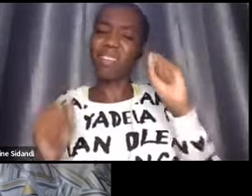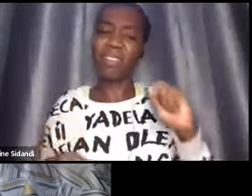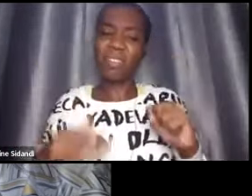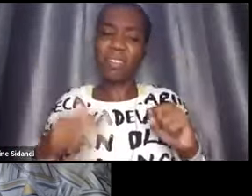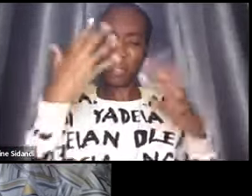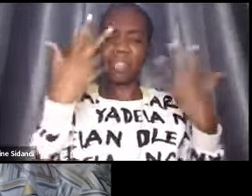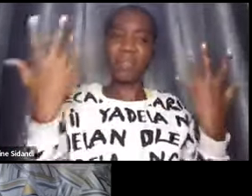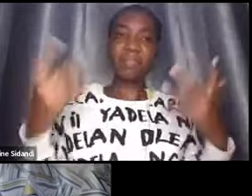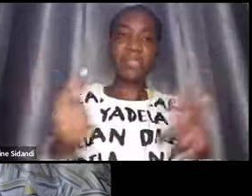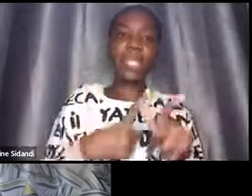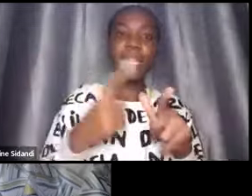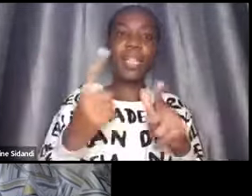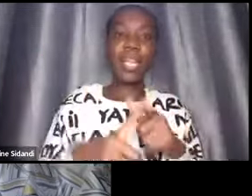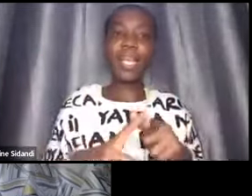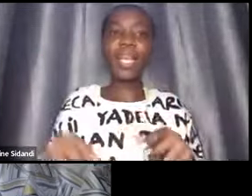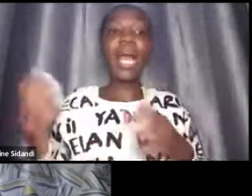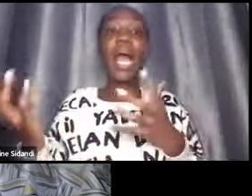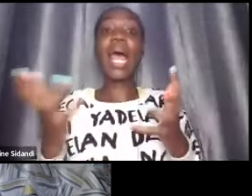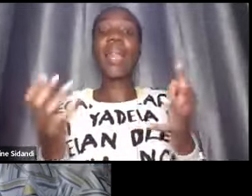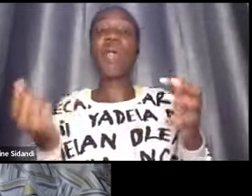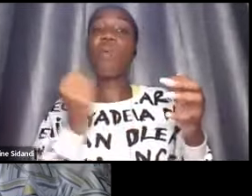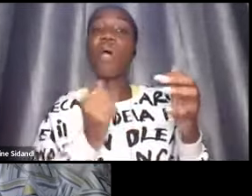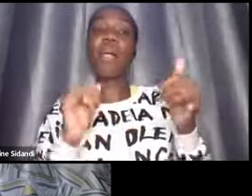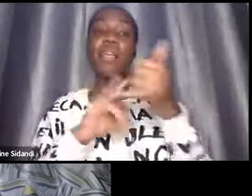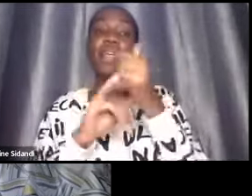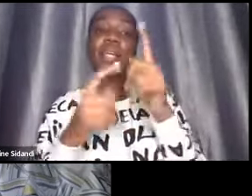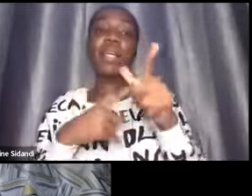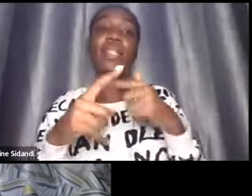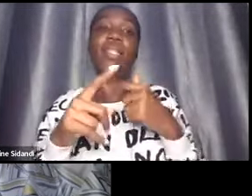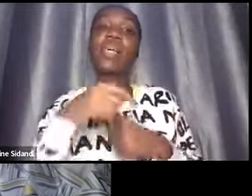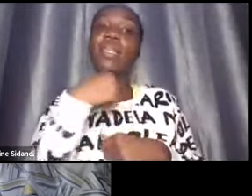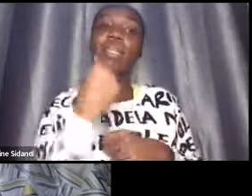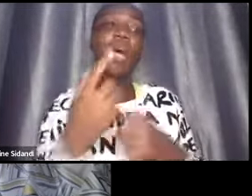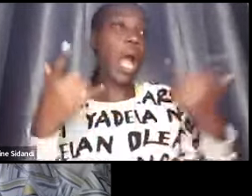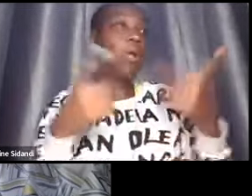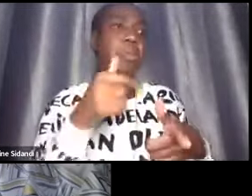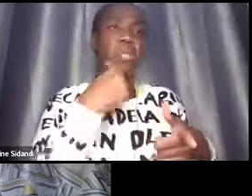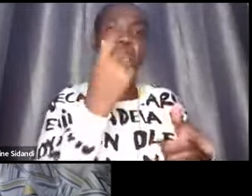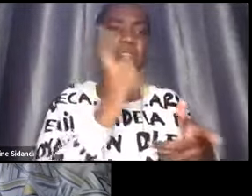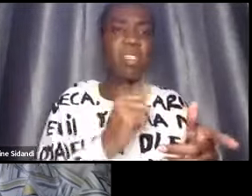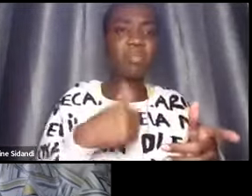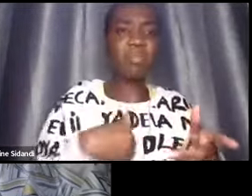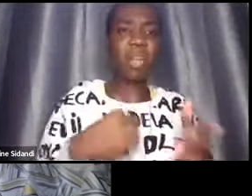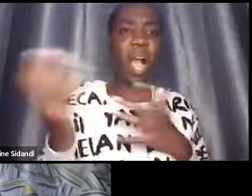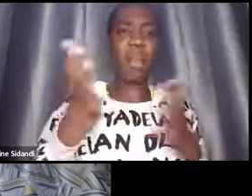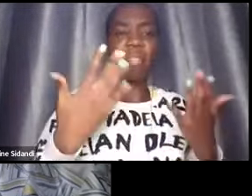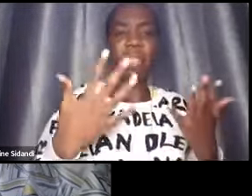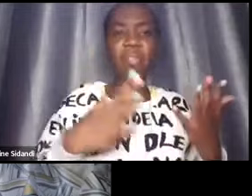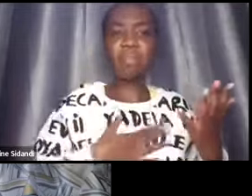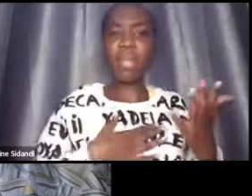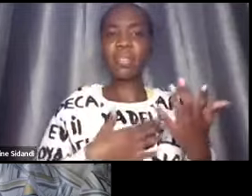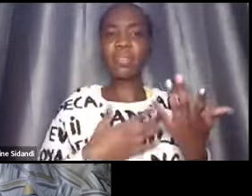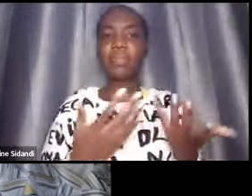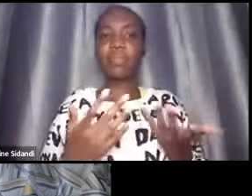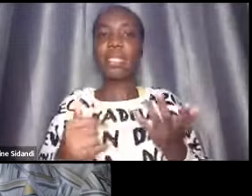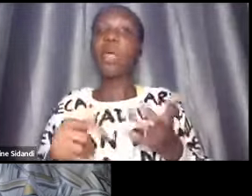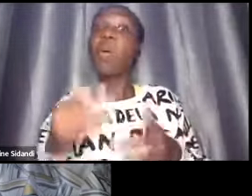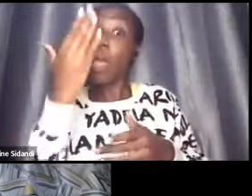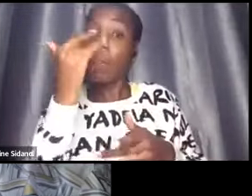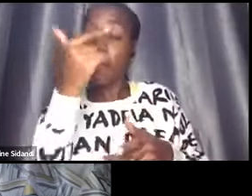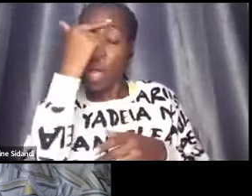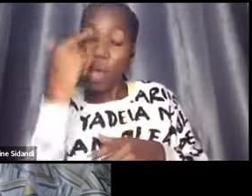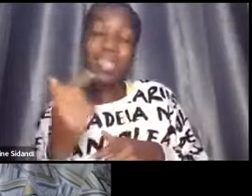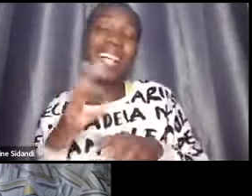start walking away with the wife. She'll look back at you and tell you told me to carry my belongings. You see, this is because they have not accepted.